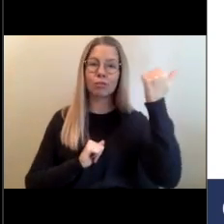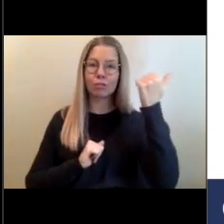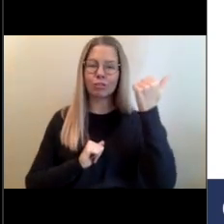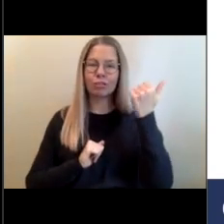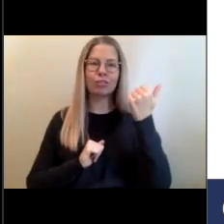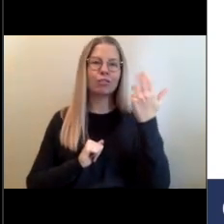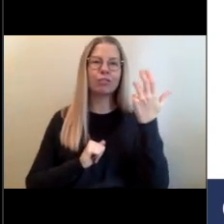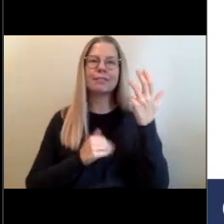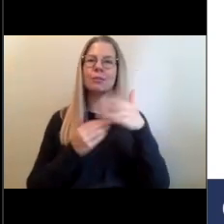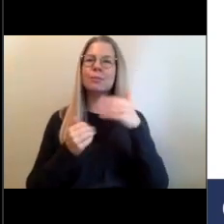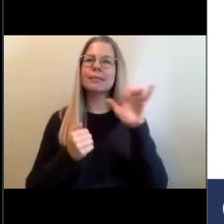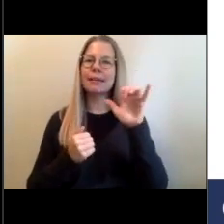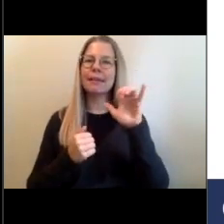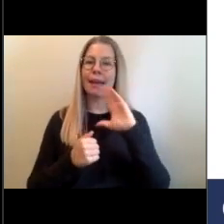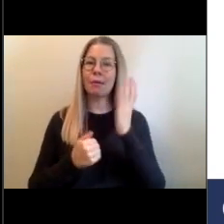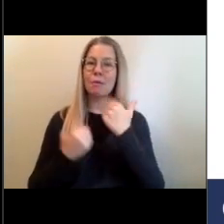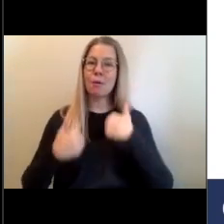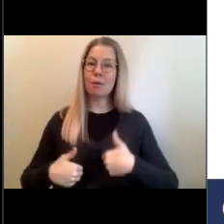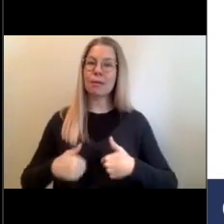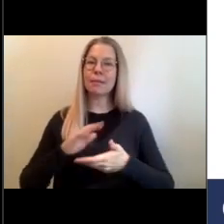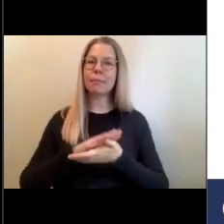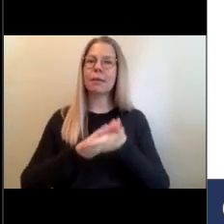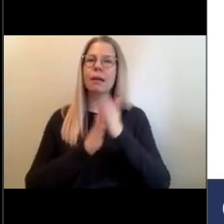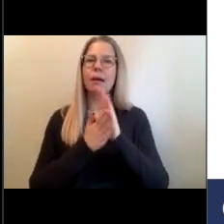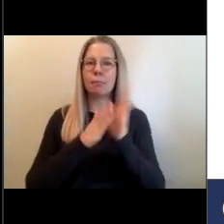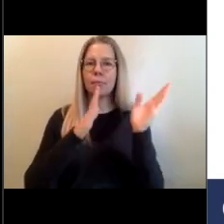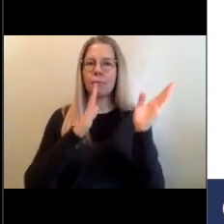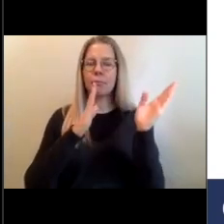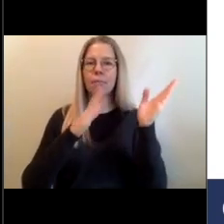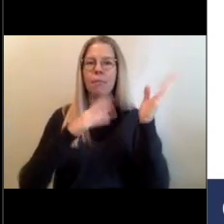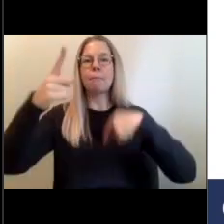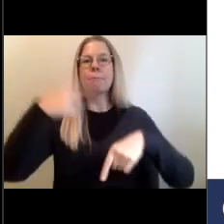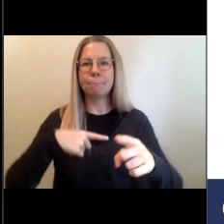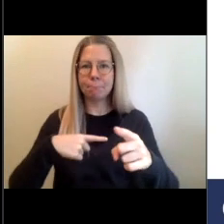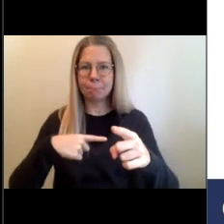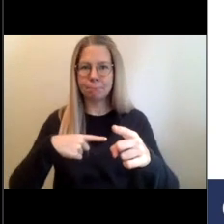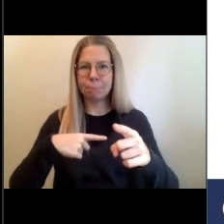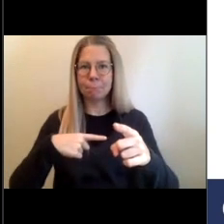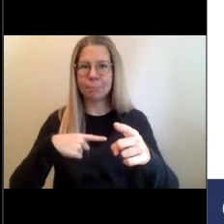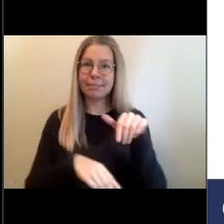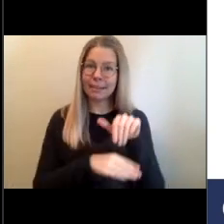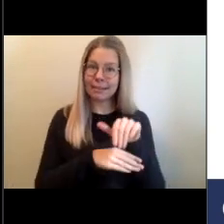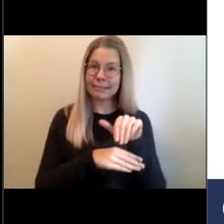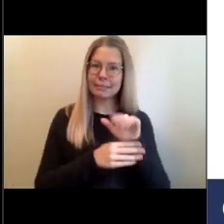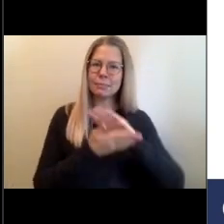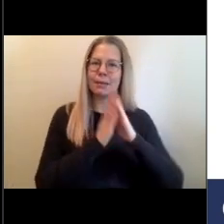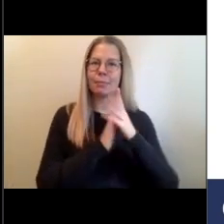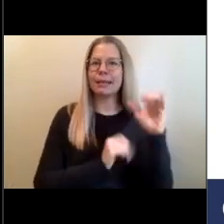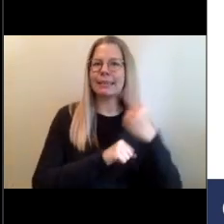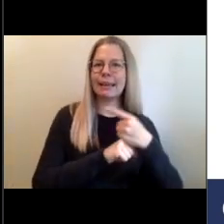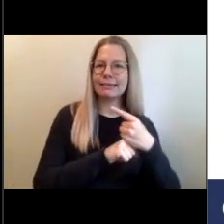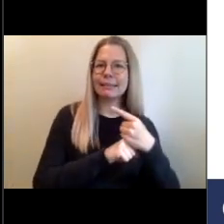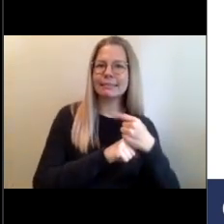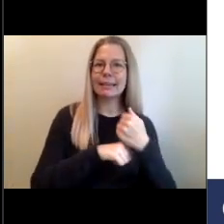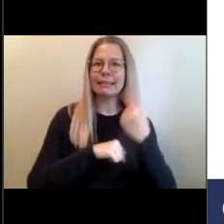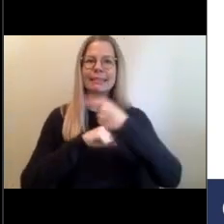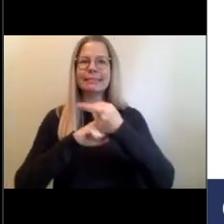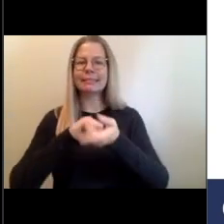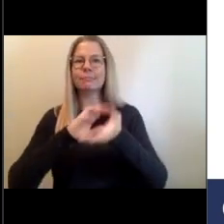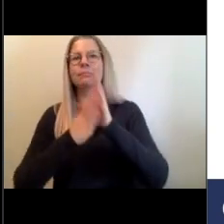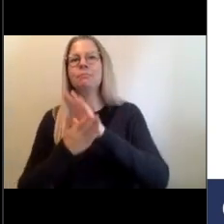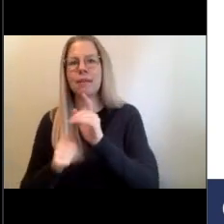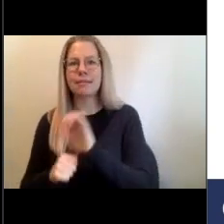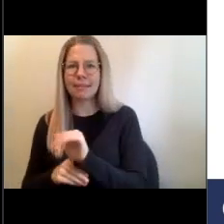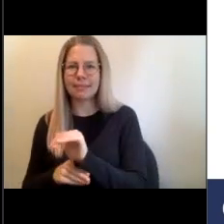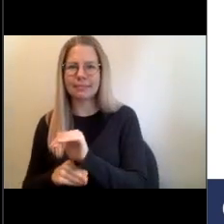will, where we turn our nights into days and our days into nights. Shift workers have to work at night, and so as a